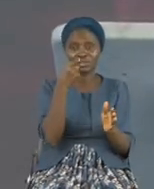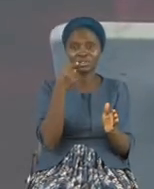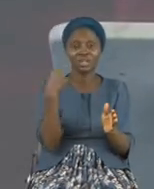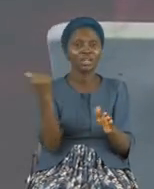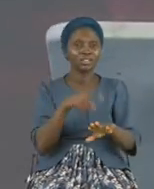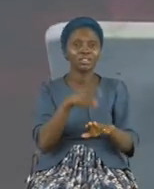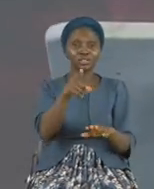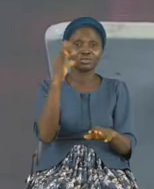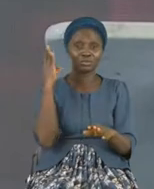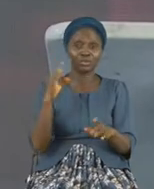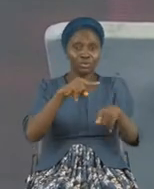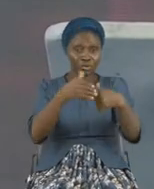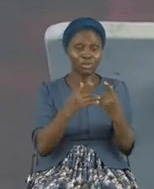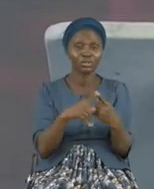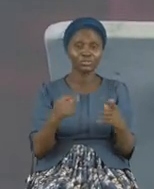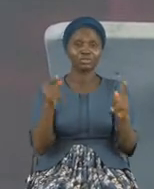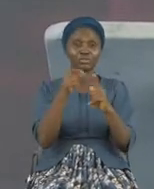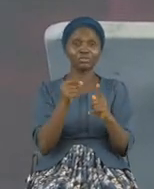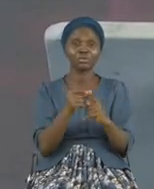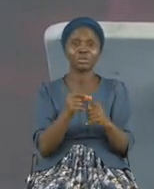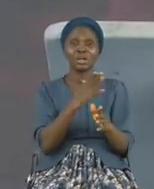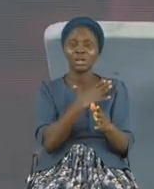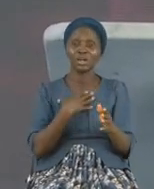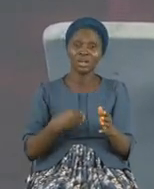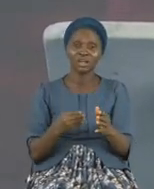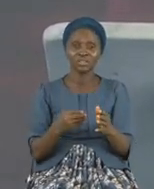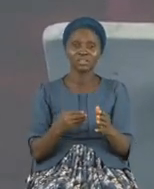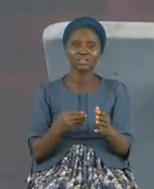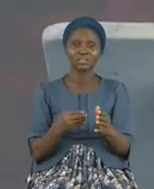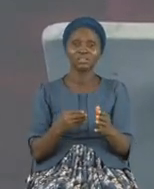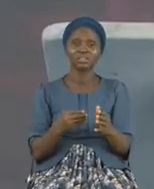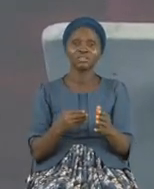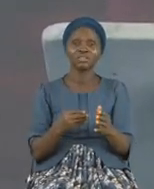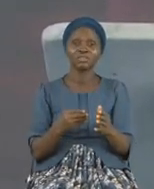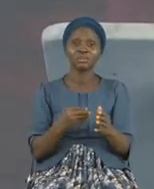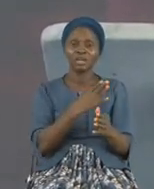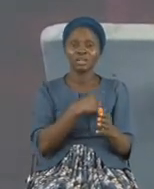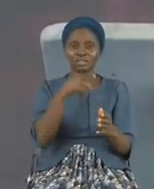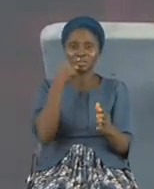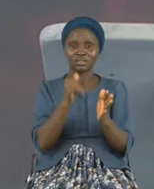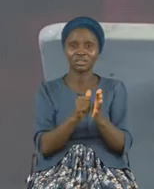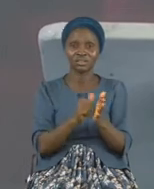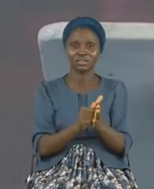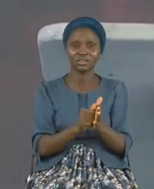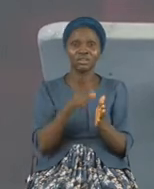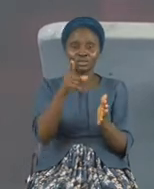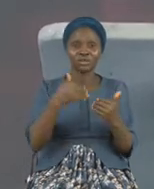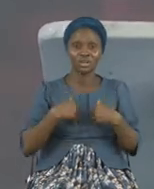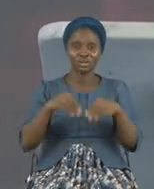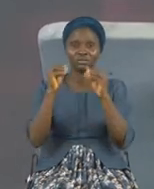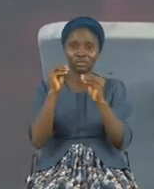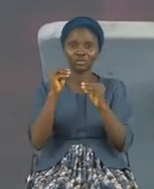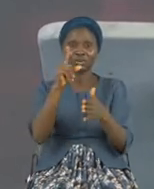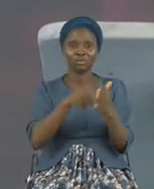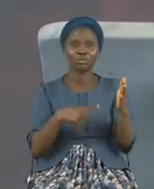word. And once you've said what the word has said, you've taught what the word has